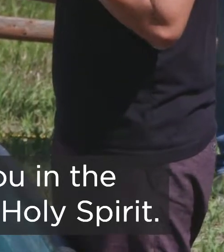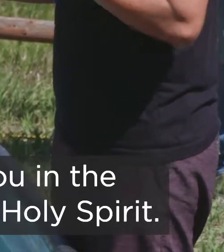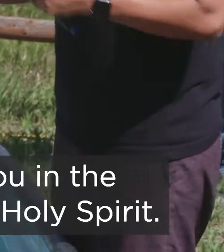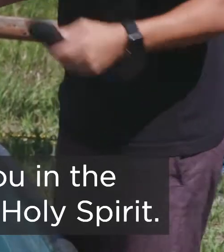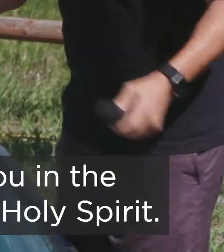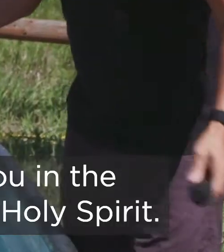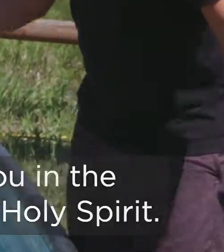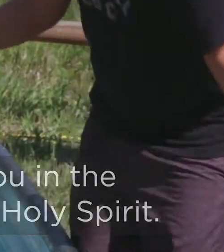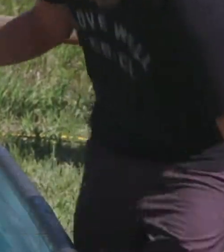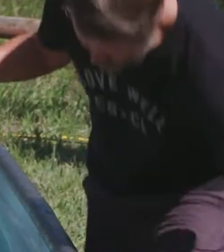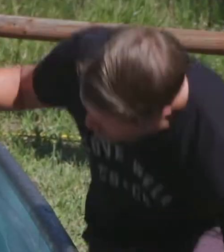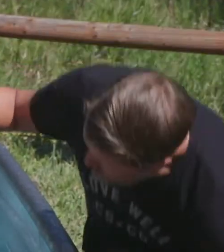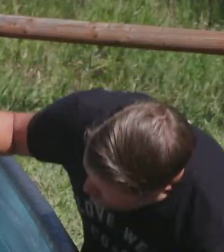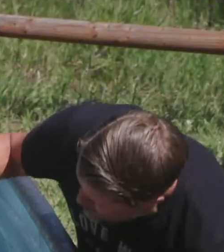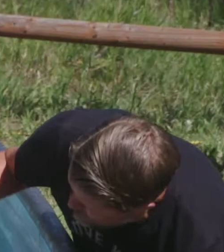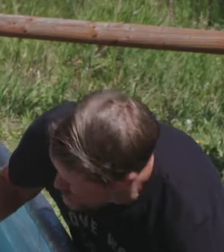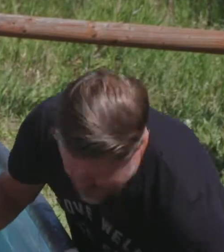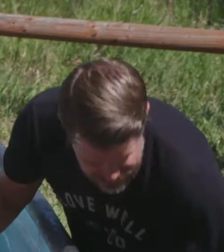Holy Spirit.